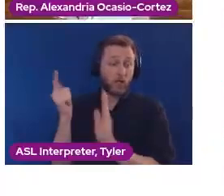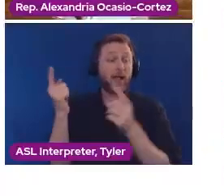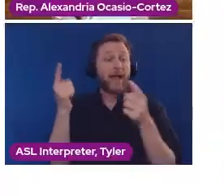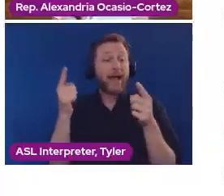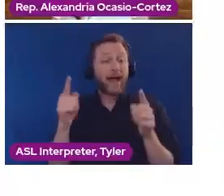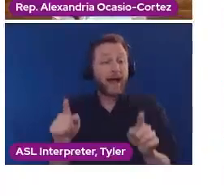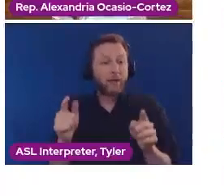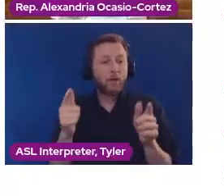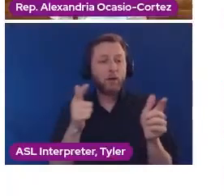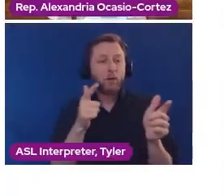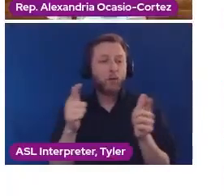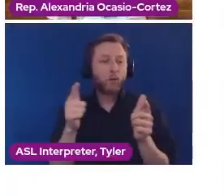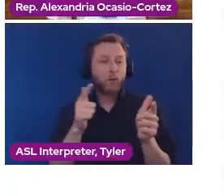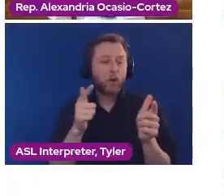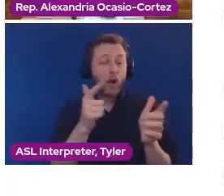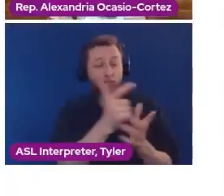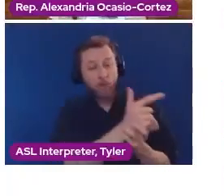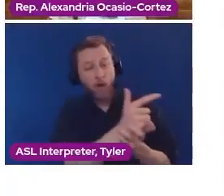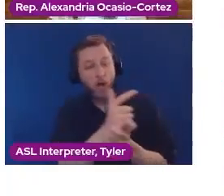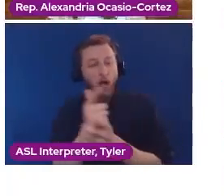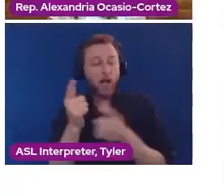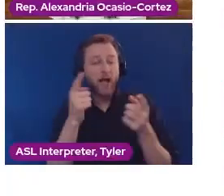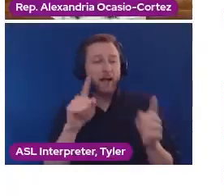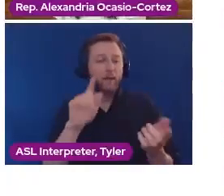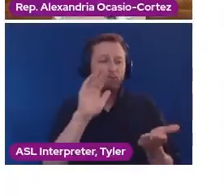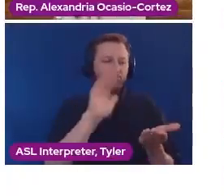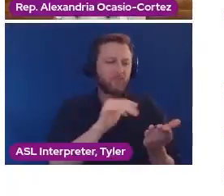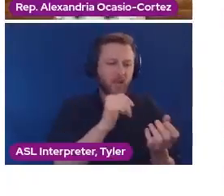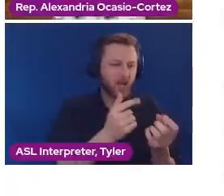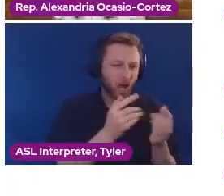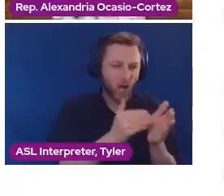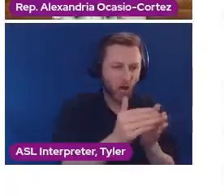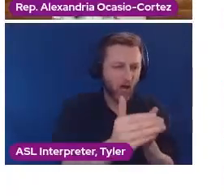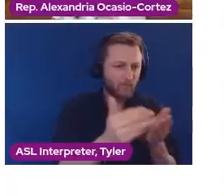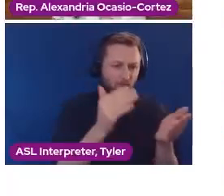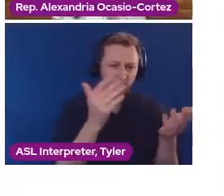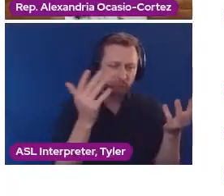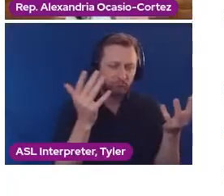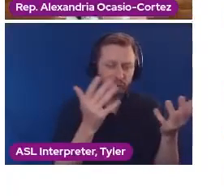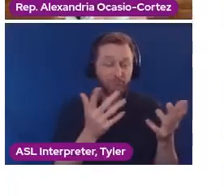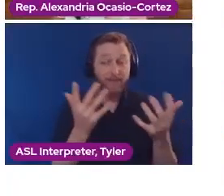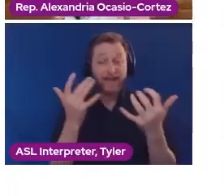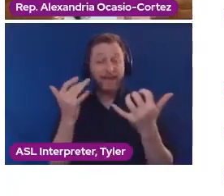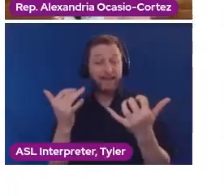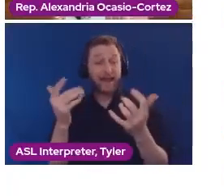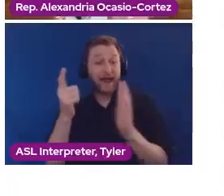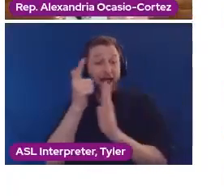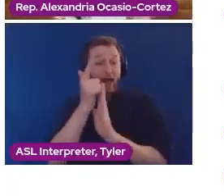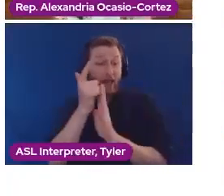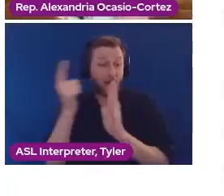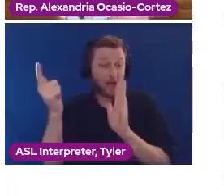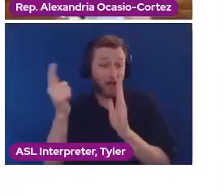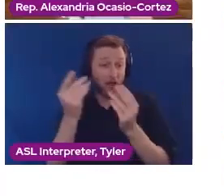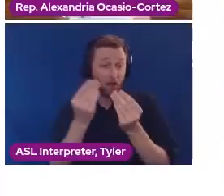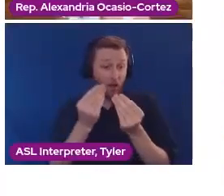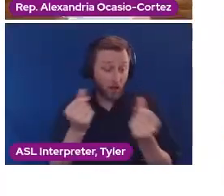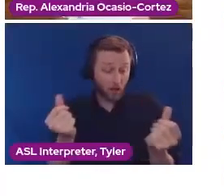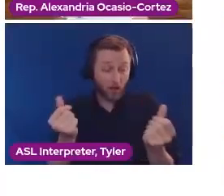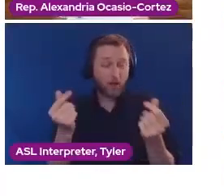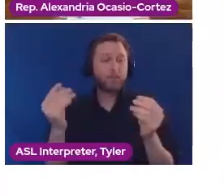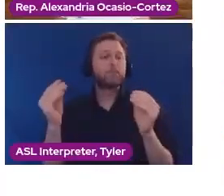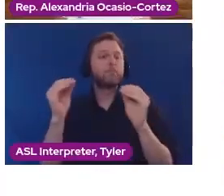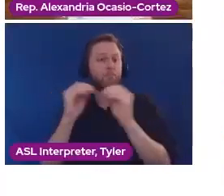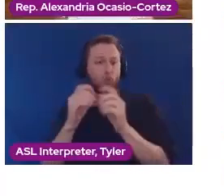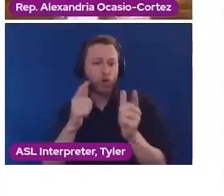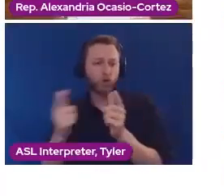see an explosion in mass shootings the way that we see today. So we know that piece is critical and key, and we can't